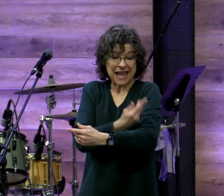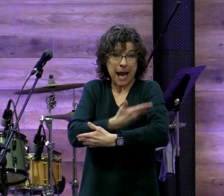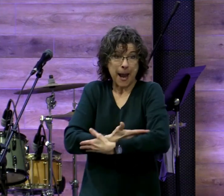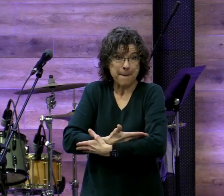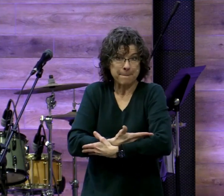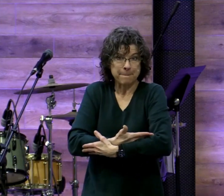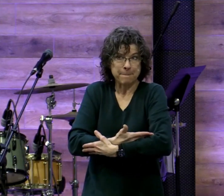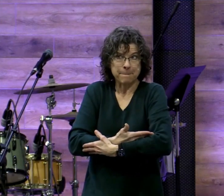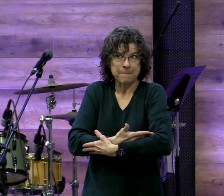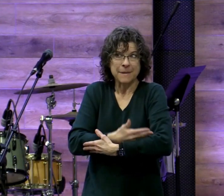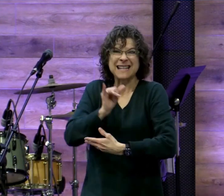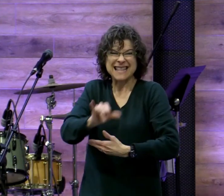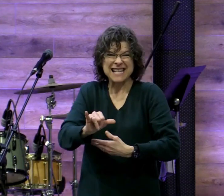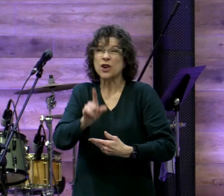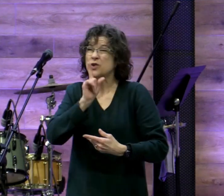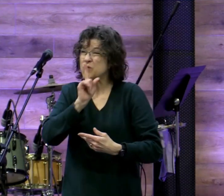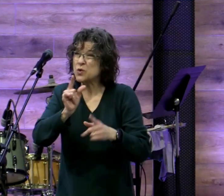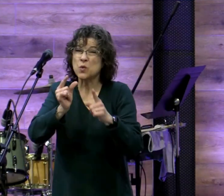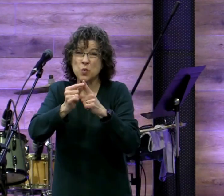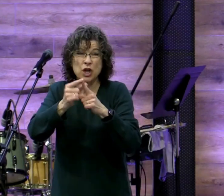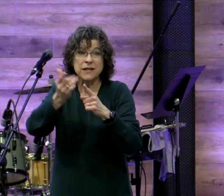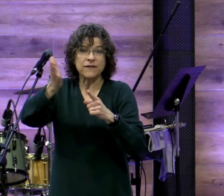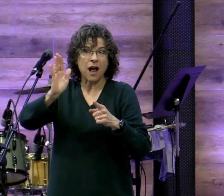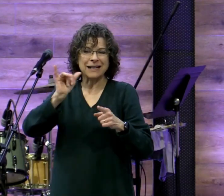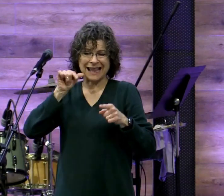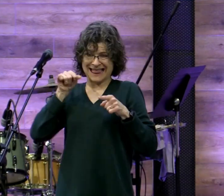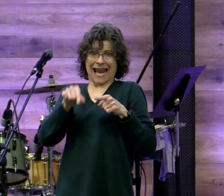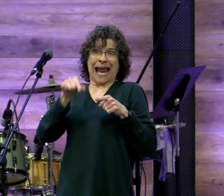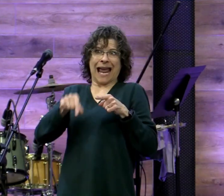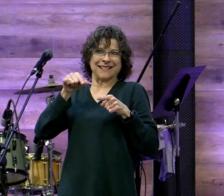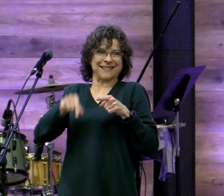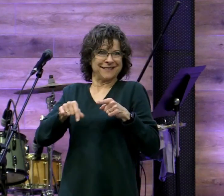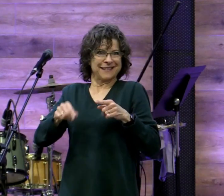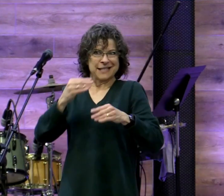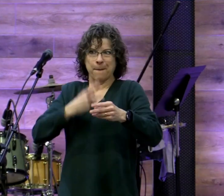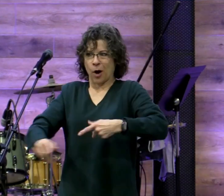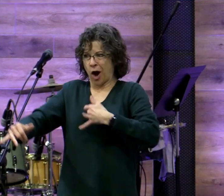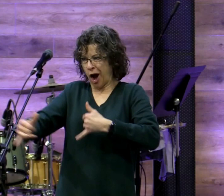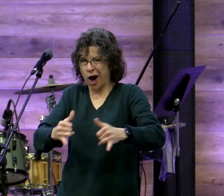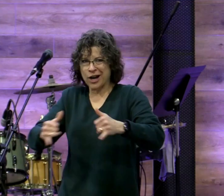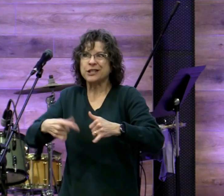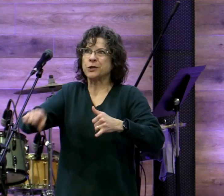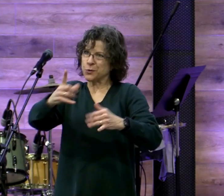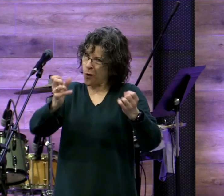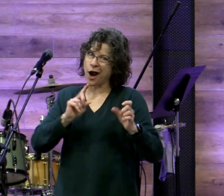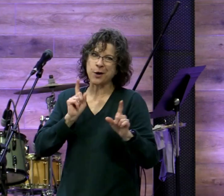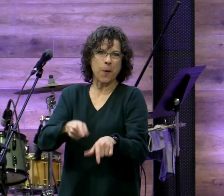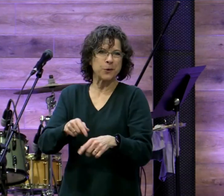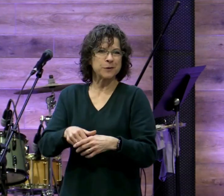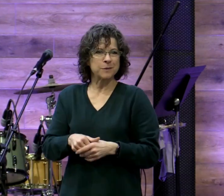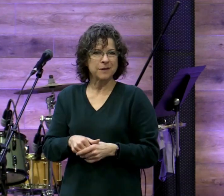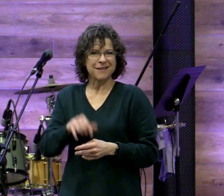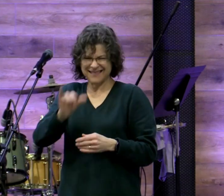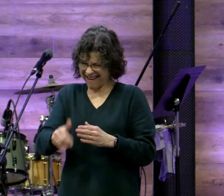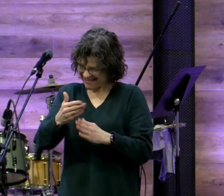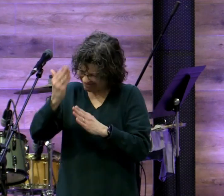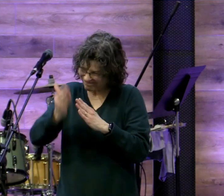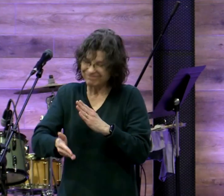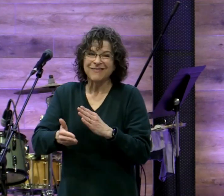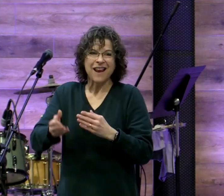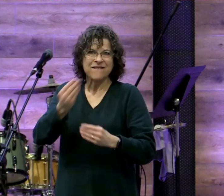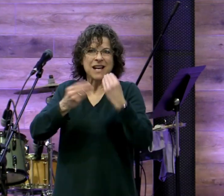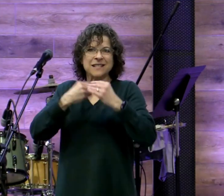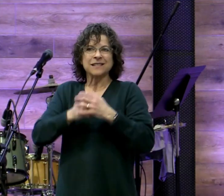of God." Guys, that is the party. That is the feast that you want to be invited to. If you think